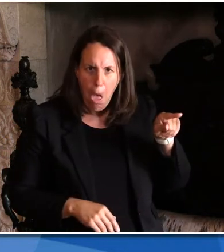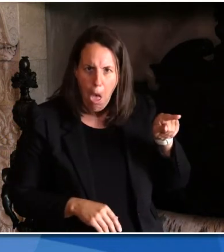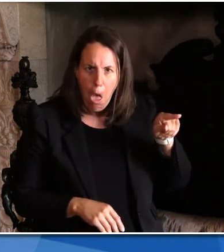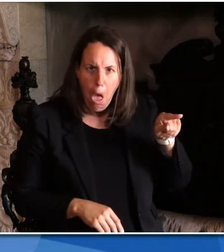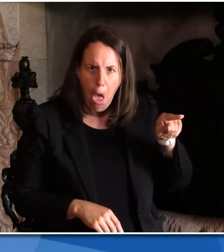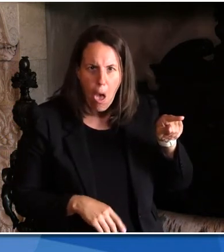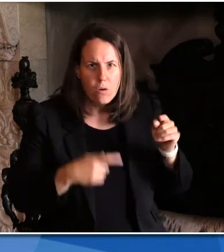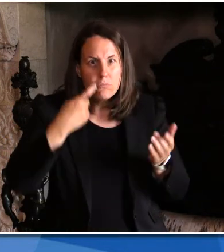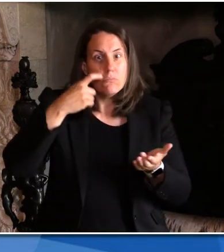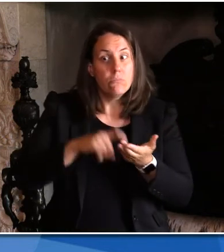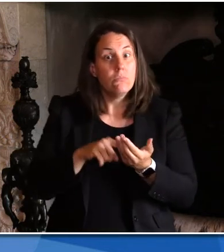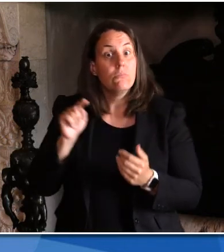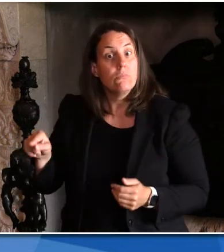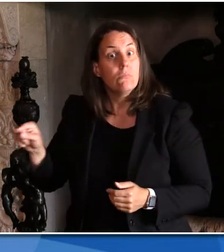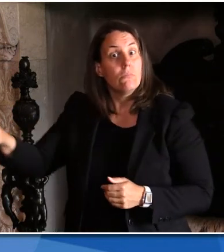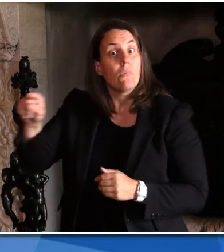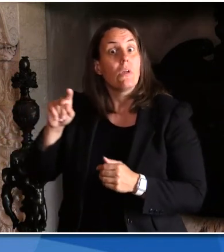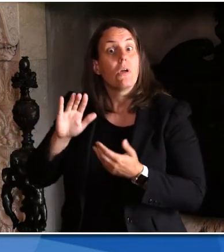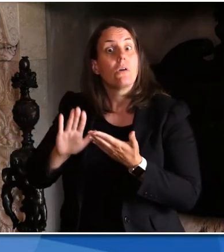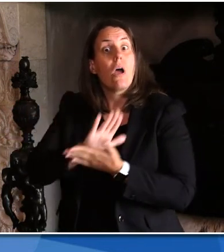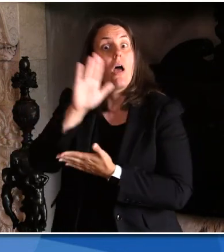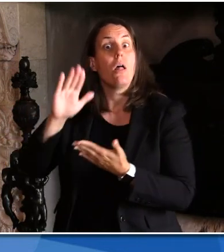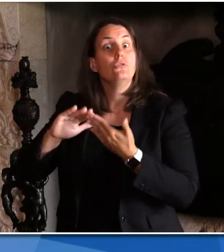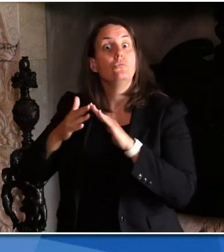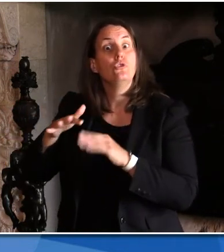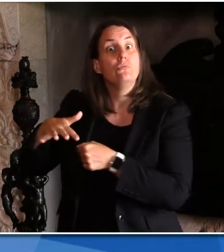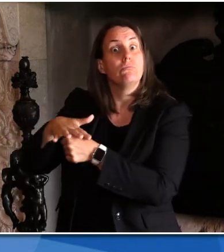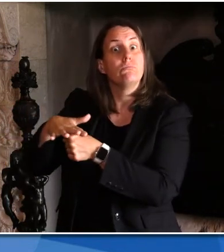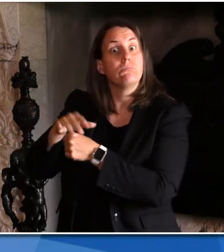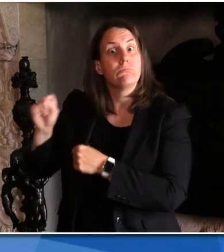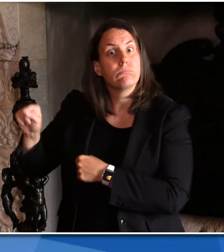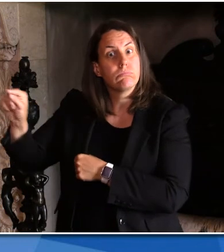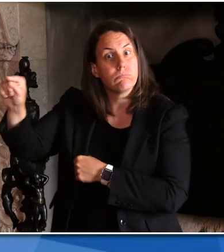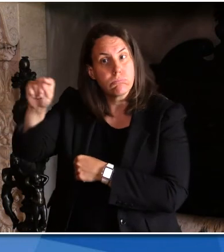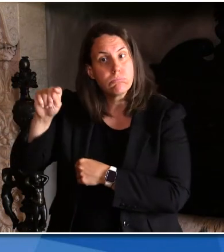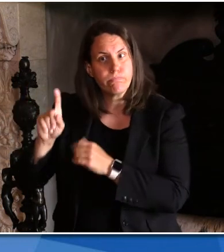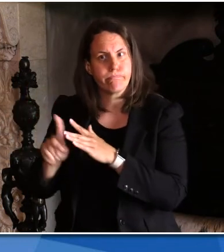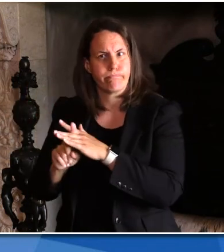something that should influence the way University of Wisconsin campuses are planning for the fall.